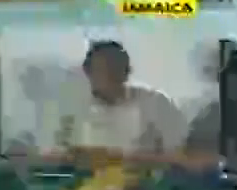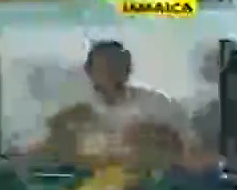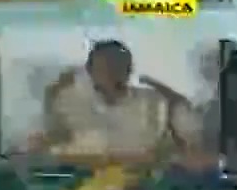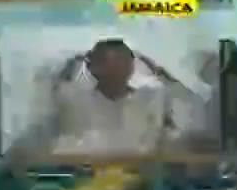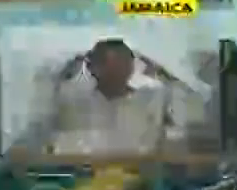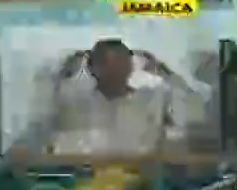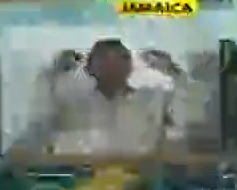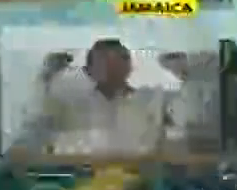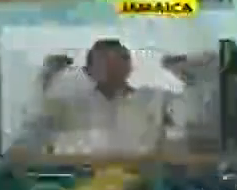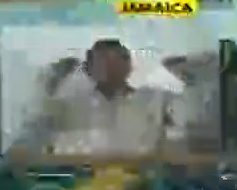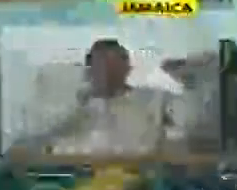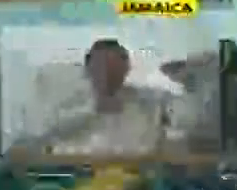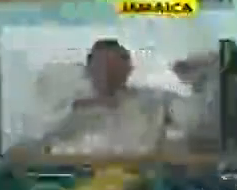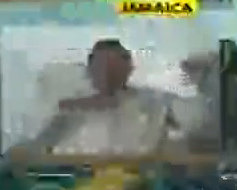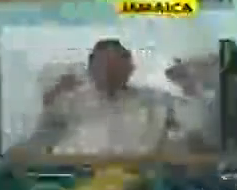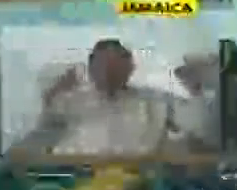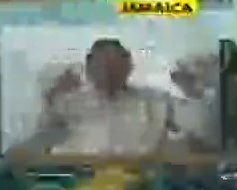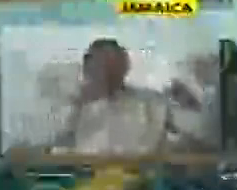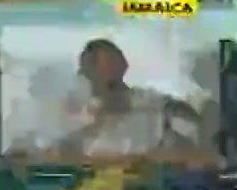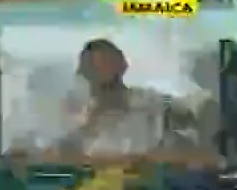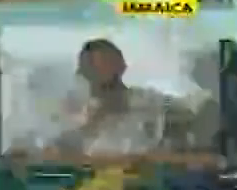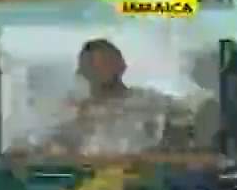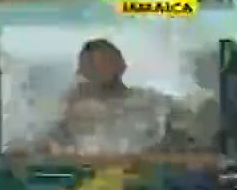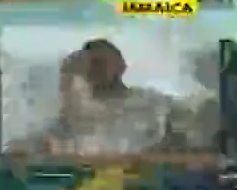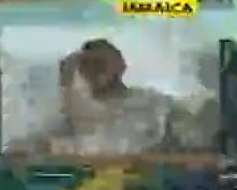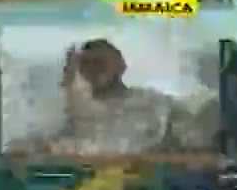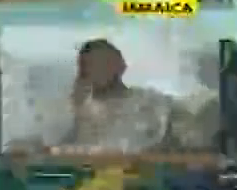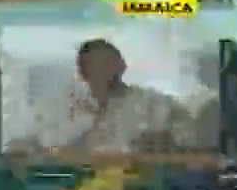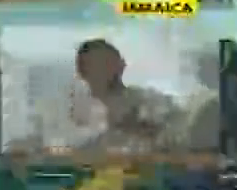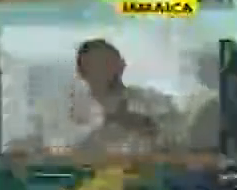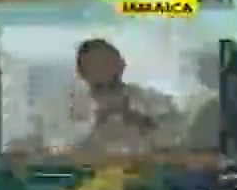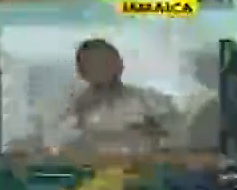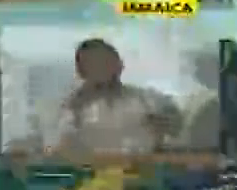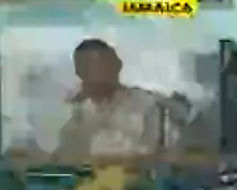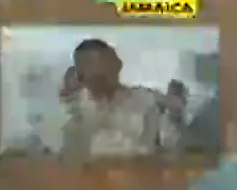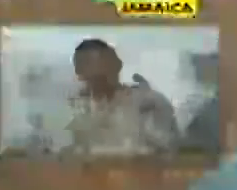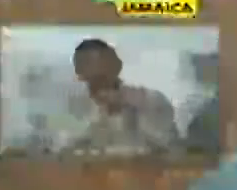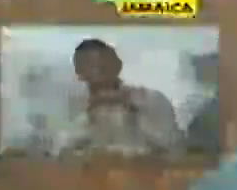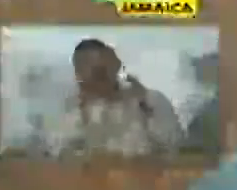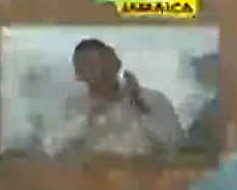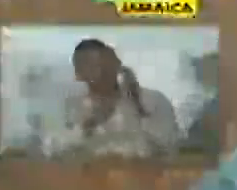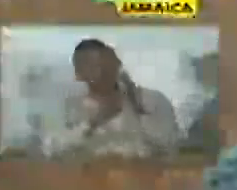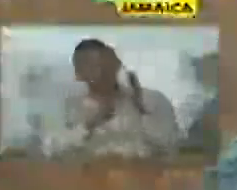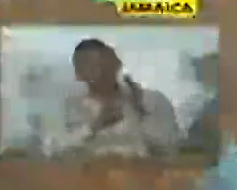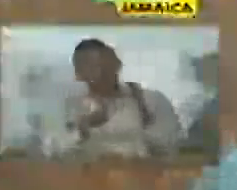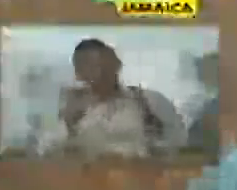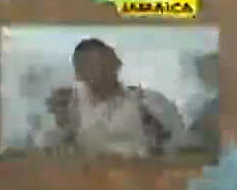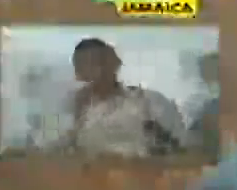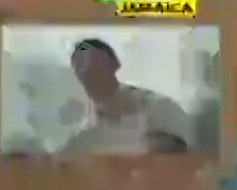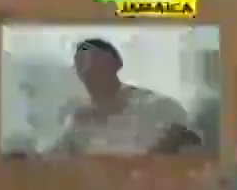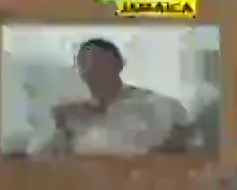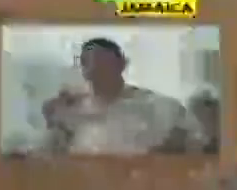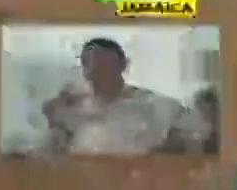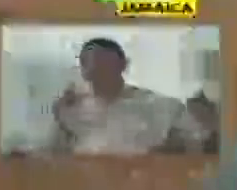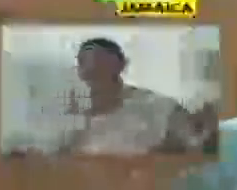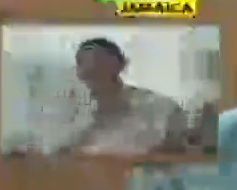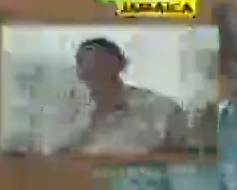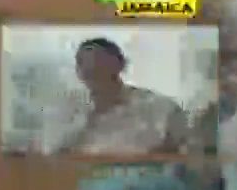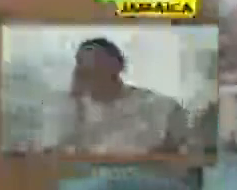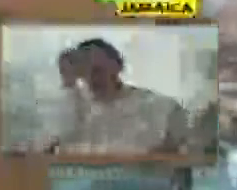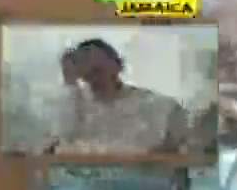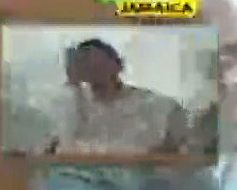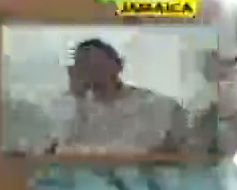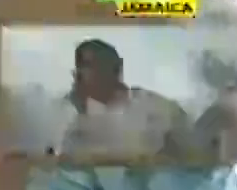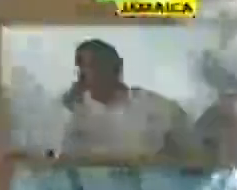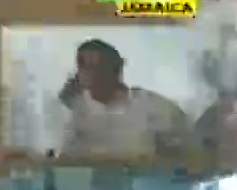Mr. President, the Commissioner of Police has said a minister is under criminal investigation. That's what the Commissioner of Police has said. A minister